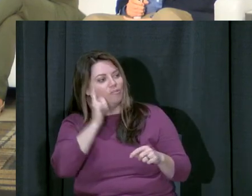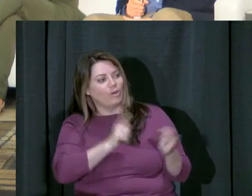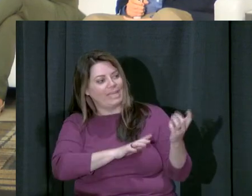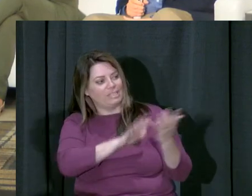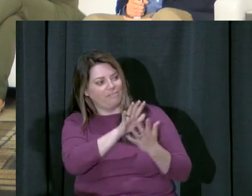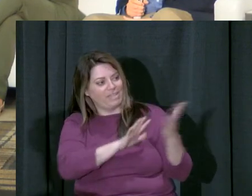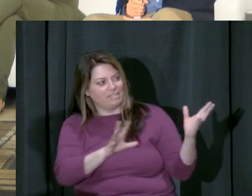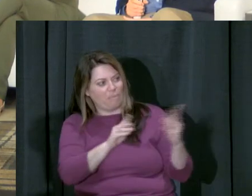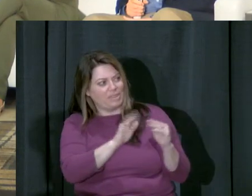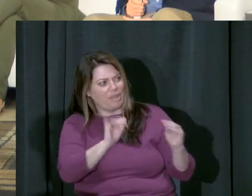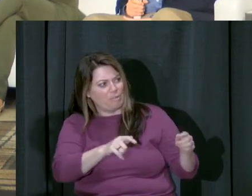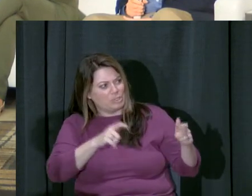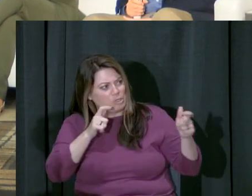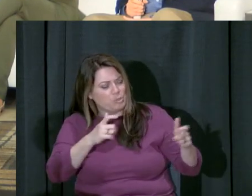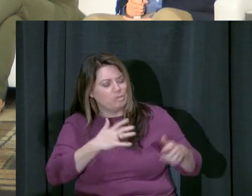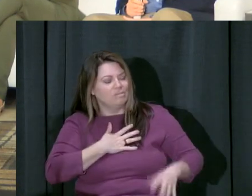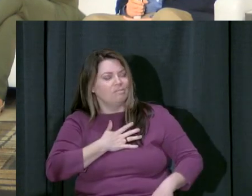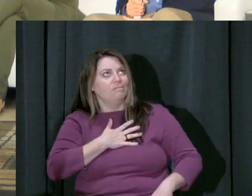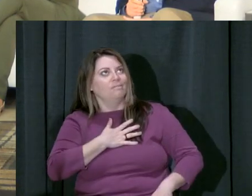was huge. I loved it.